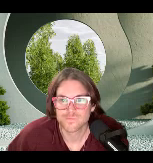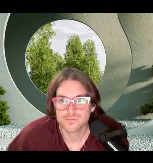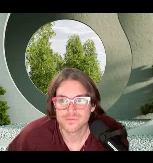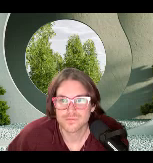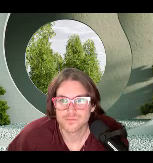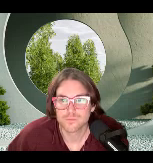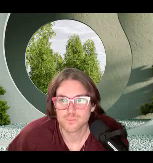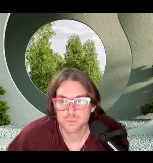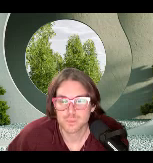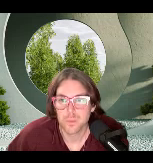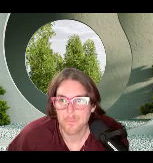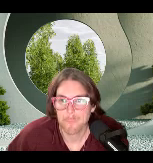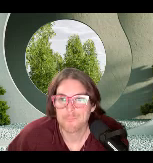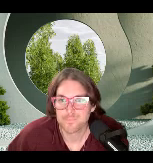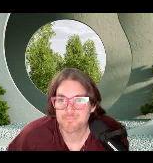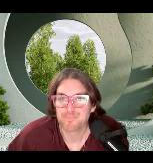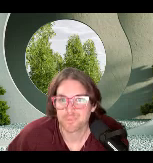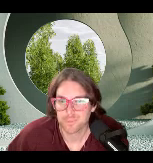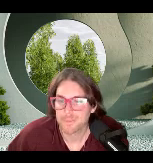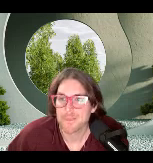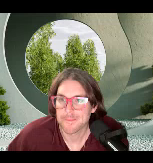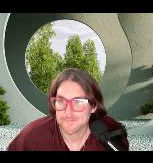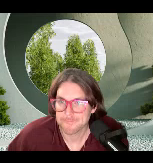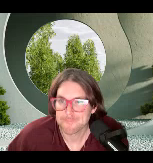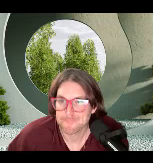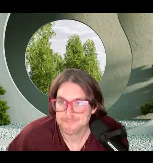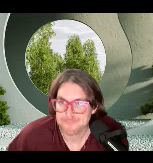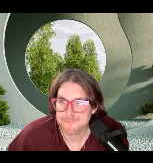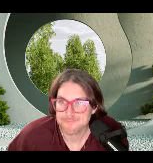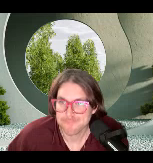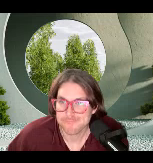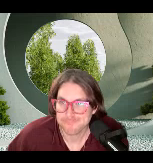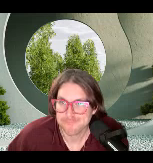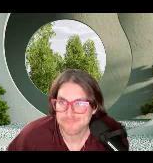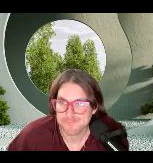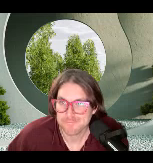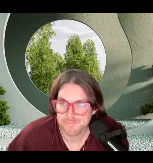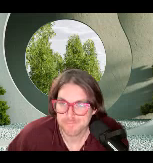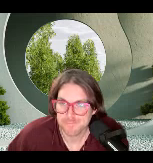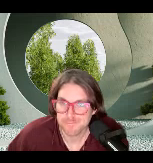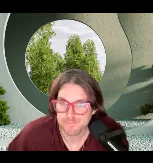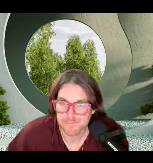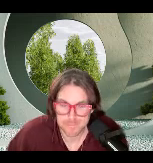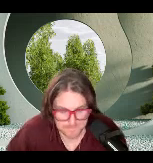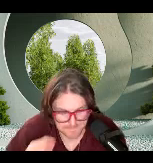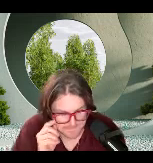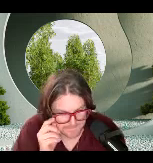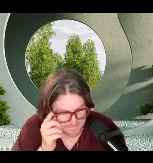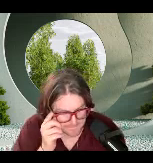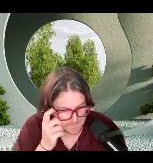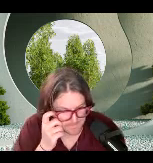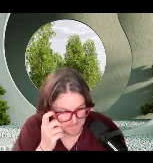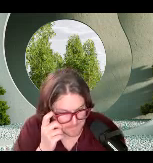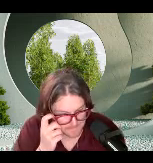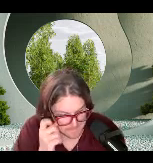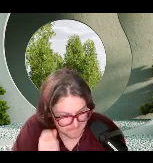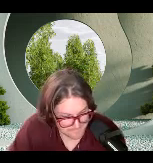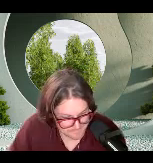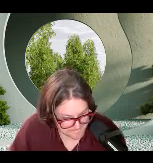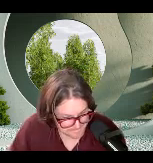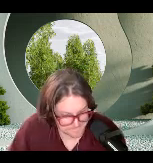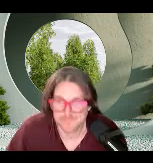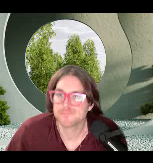recreate this and add the text over it. Now, it would be hard for you to note whether I actually typed text or not. But in